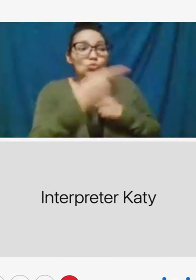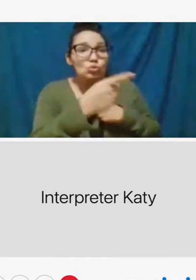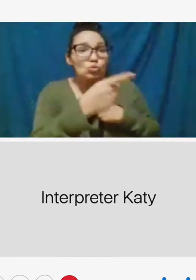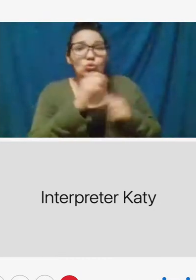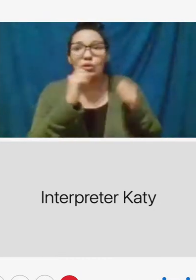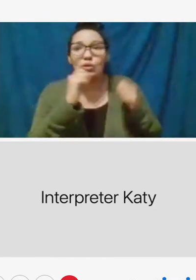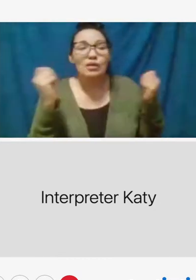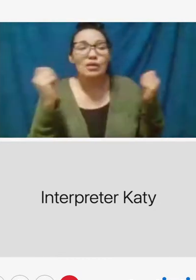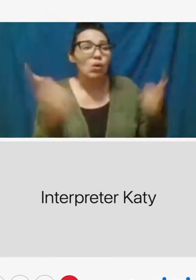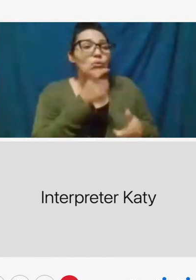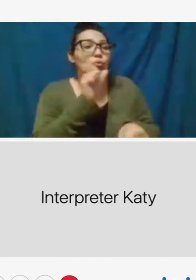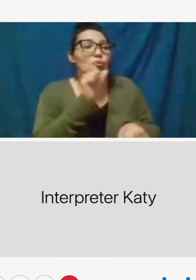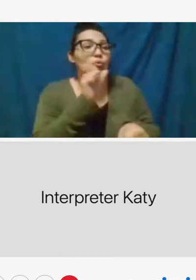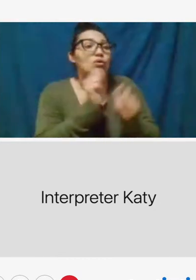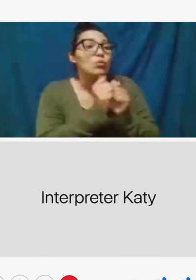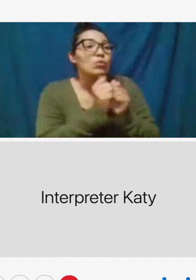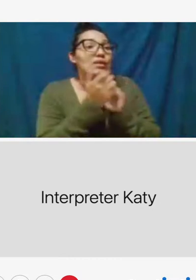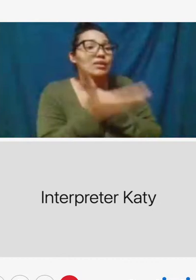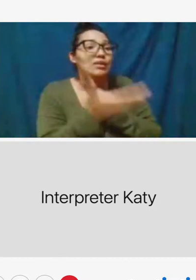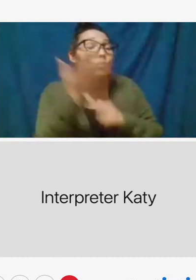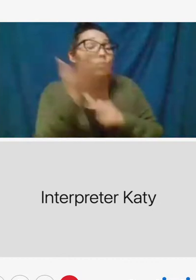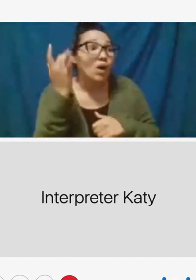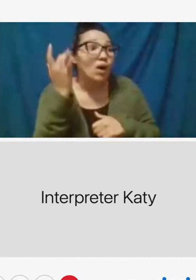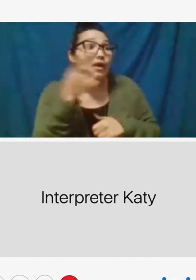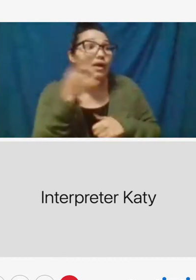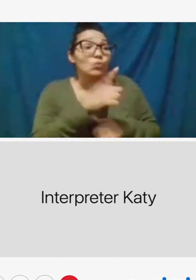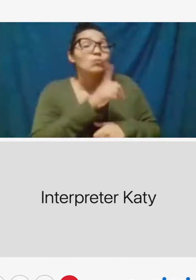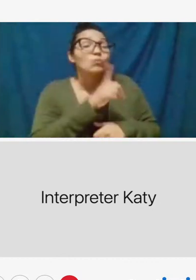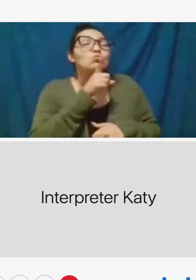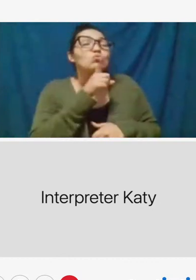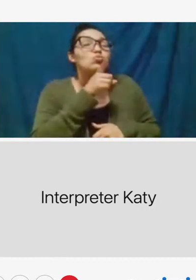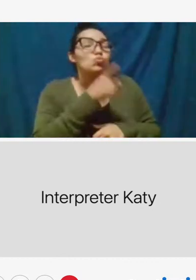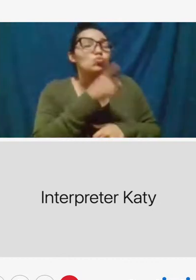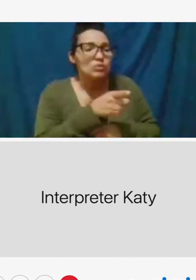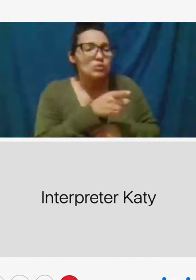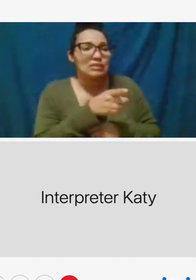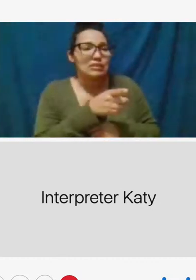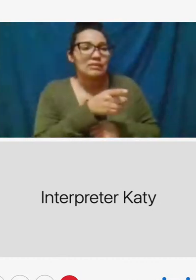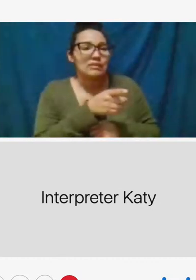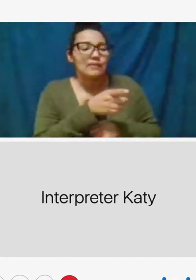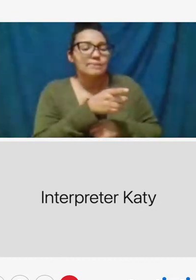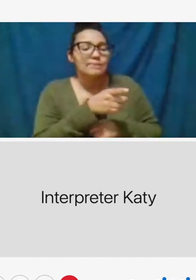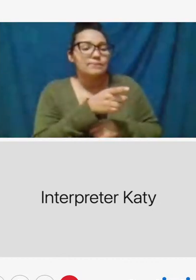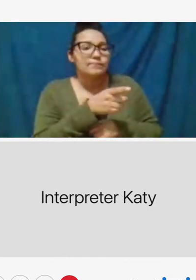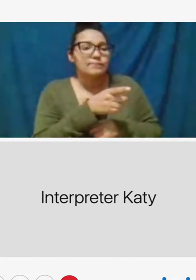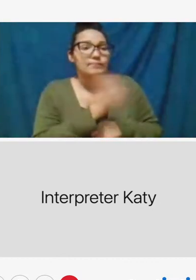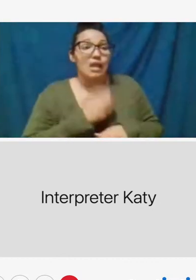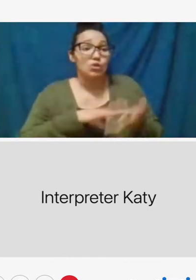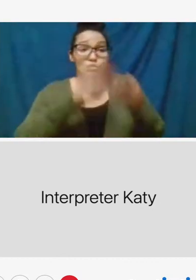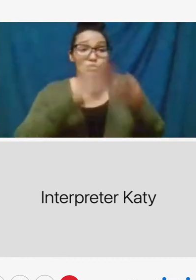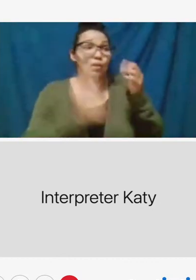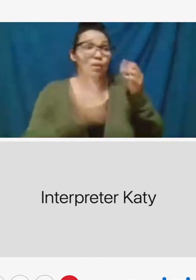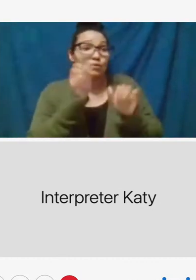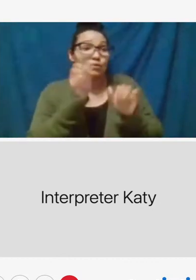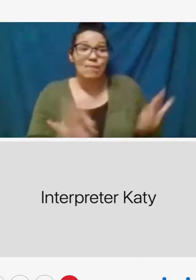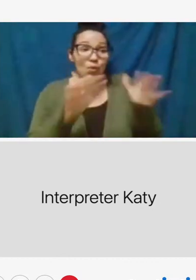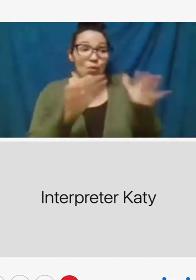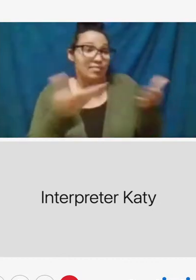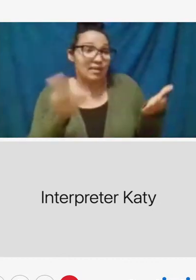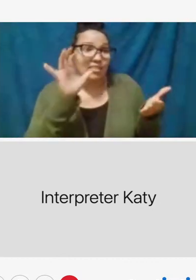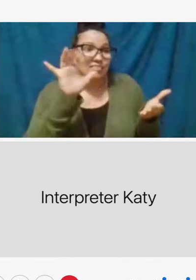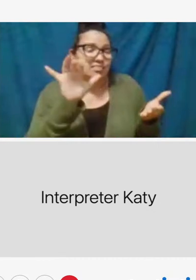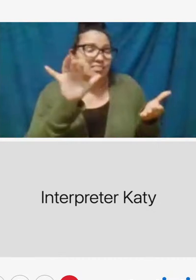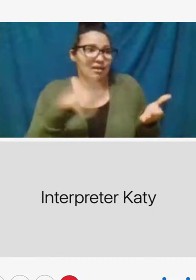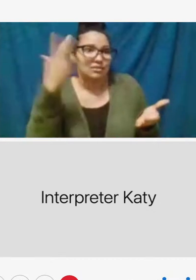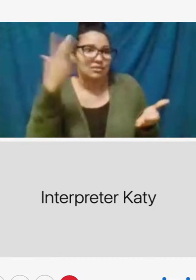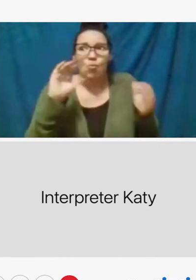you because you are truly um our students are the most important thing that's why we're all here and you are